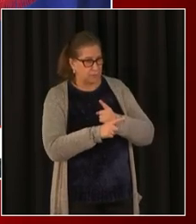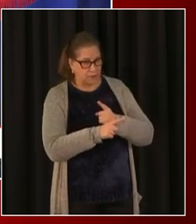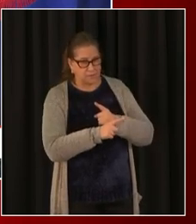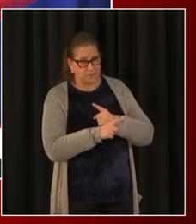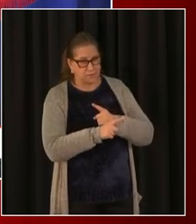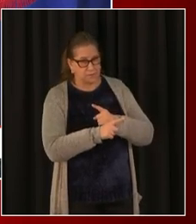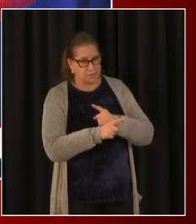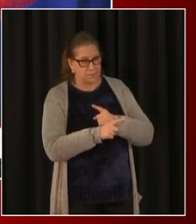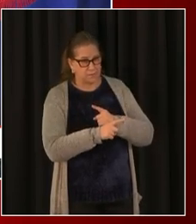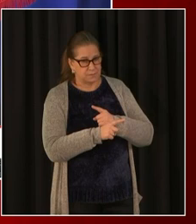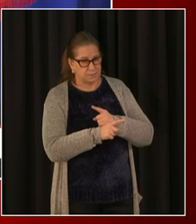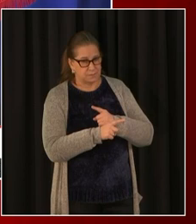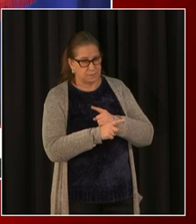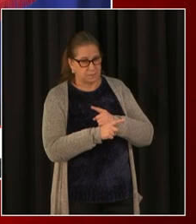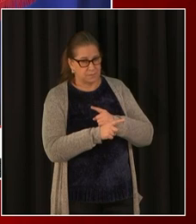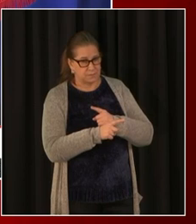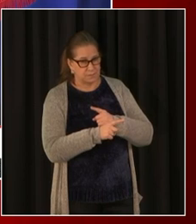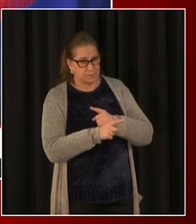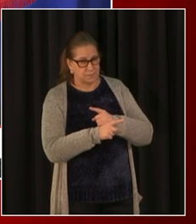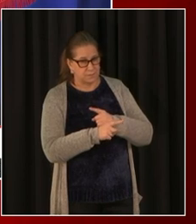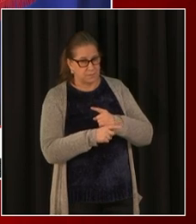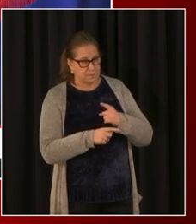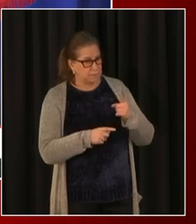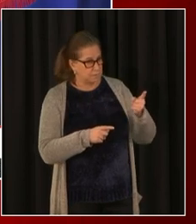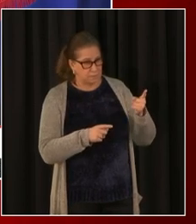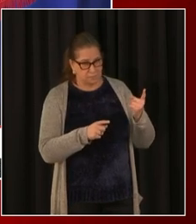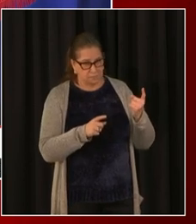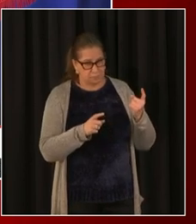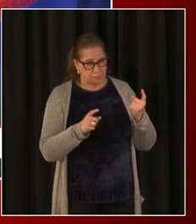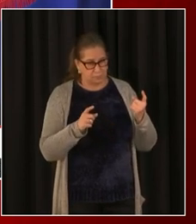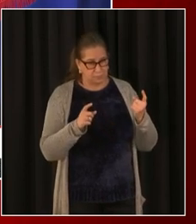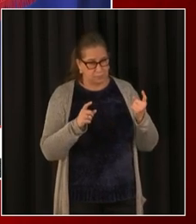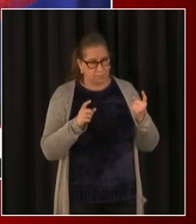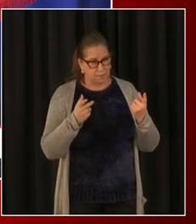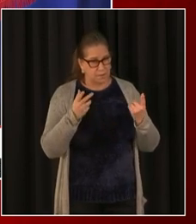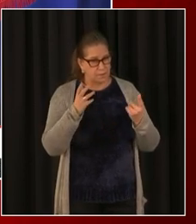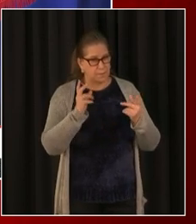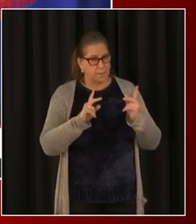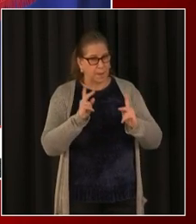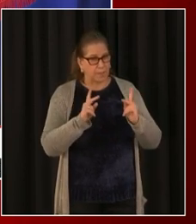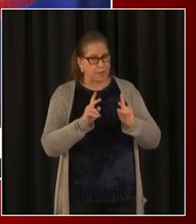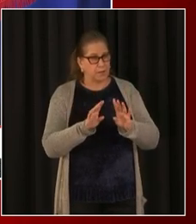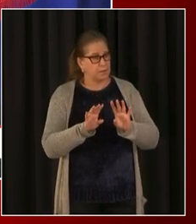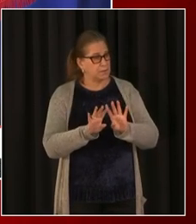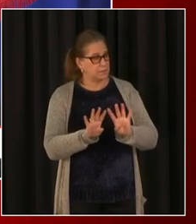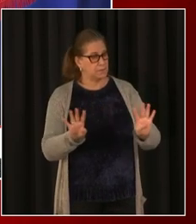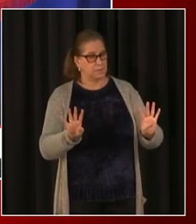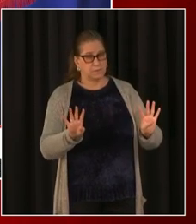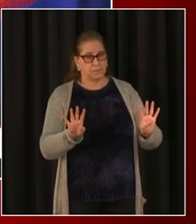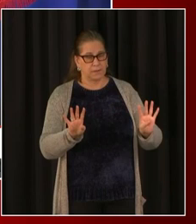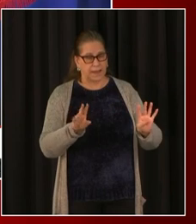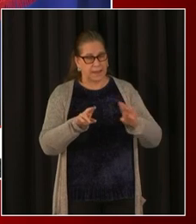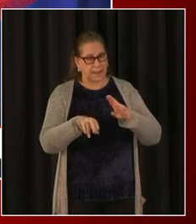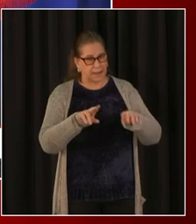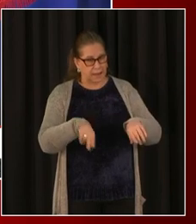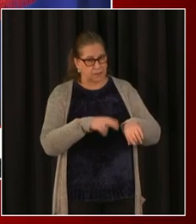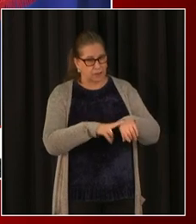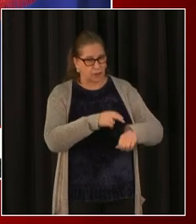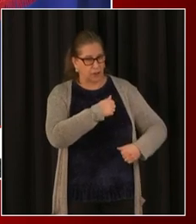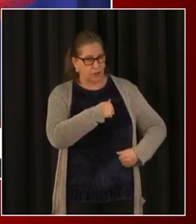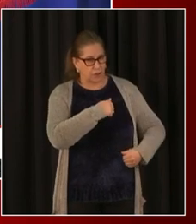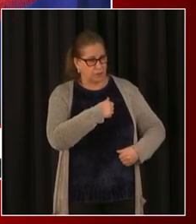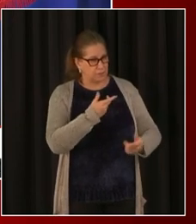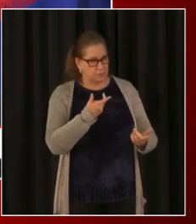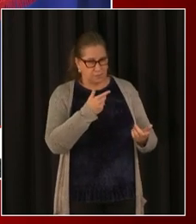reporting, that it was not made or granted due to concerns of optics. Why are we only learning about this now, so many days after? I actually